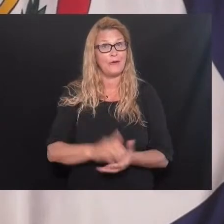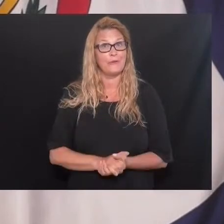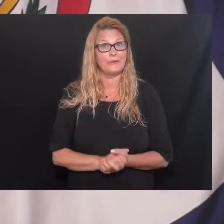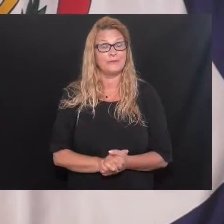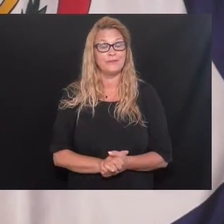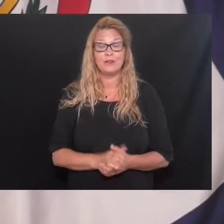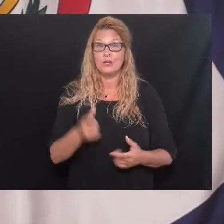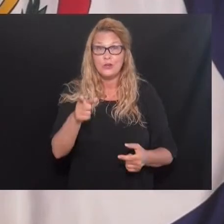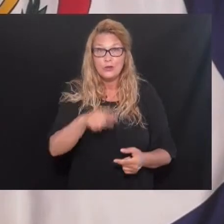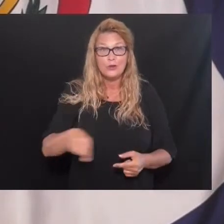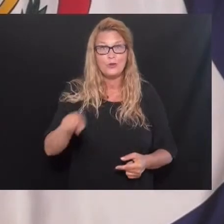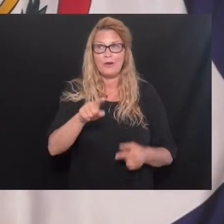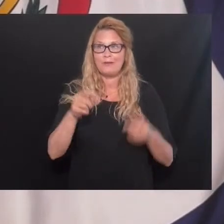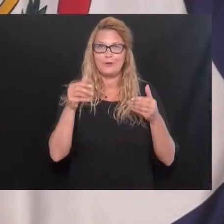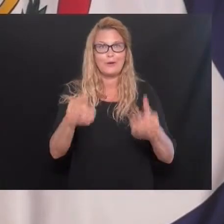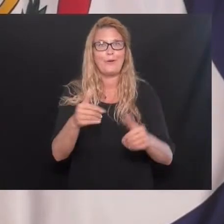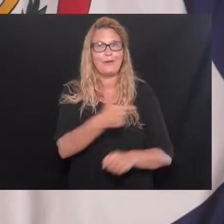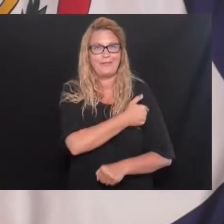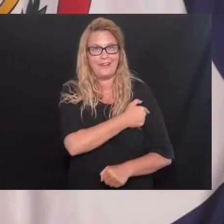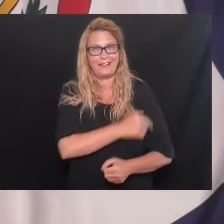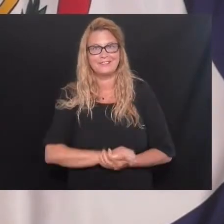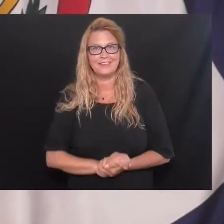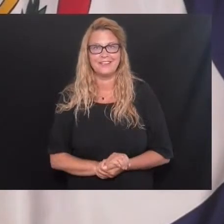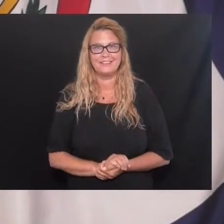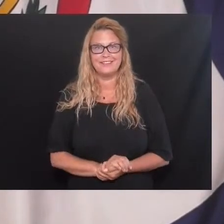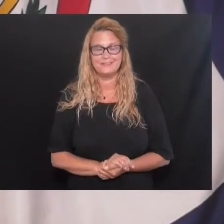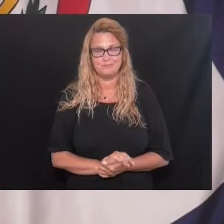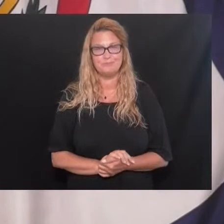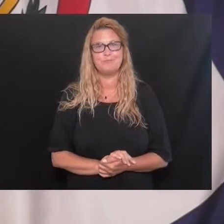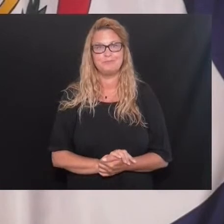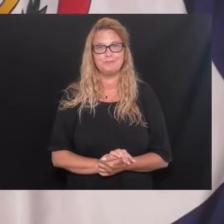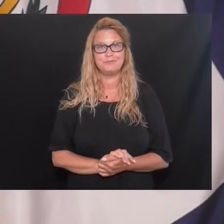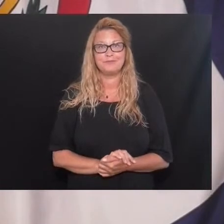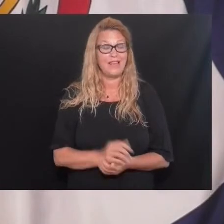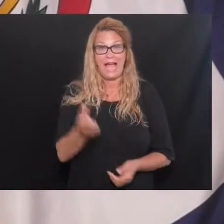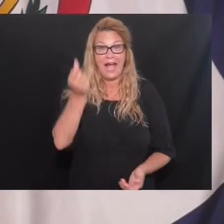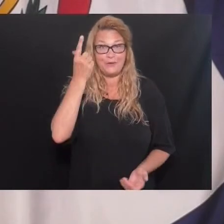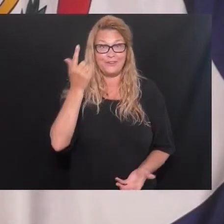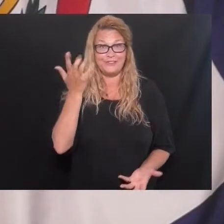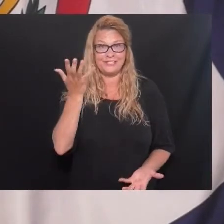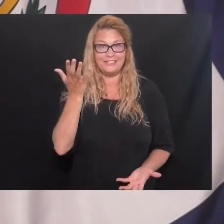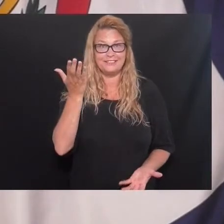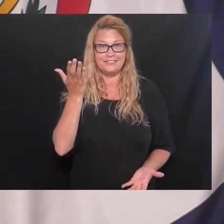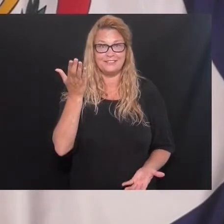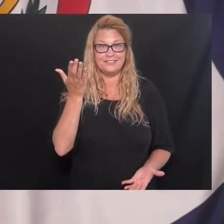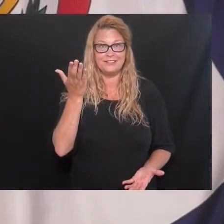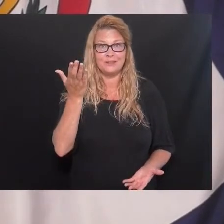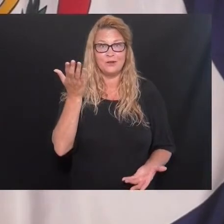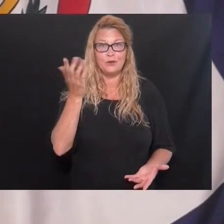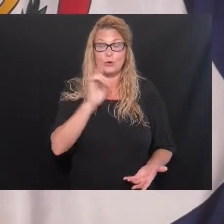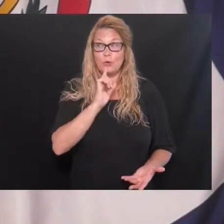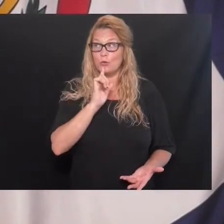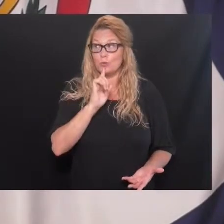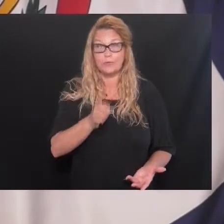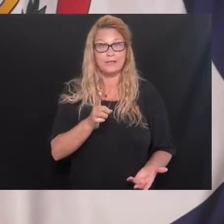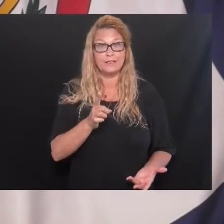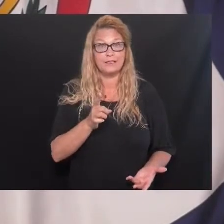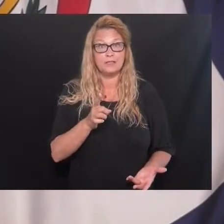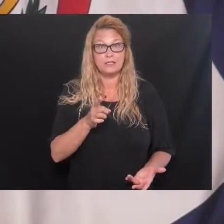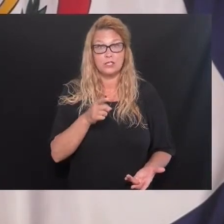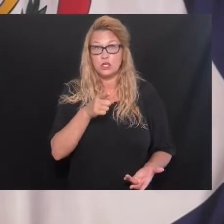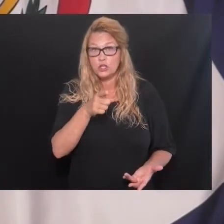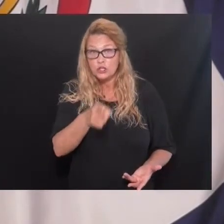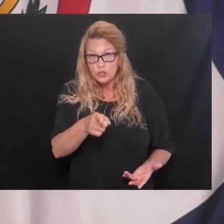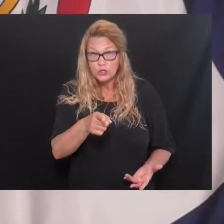All we got to do is get vaccinated. I just don't get it. I mean, really and truly, do you